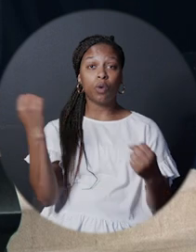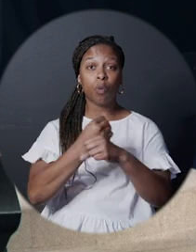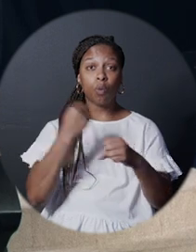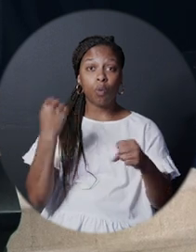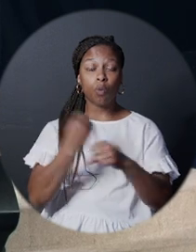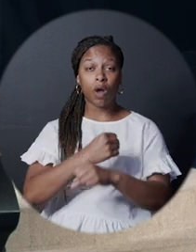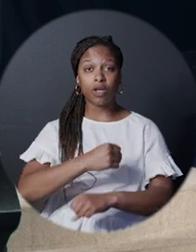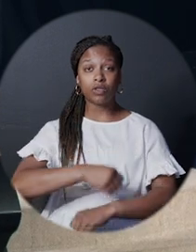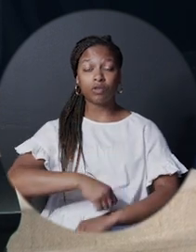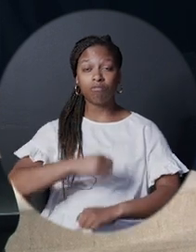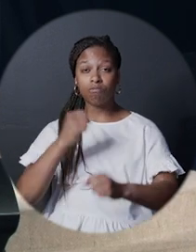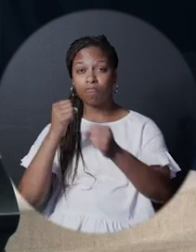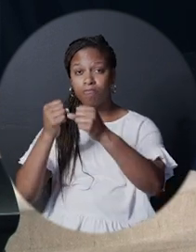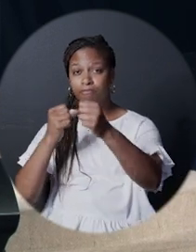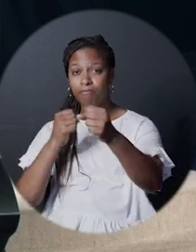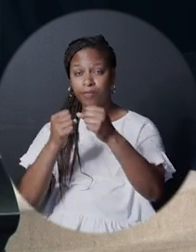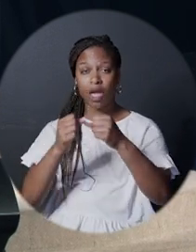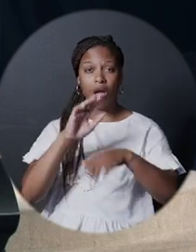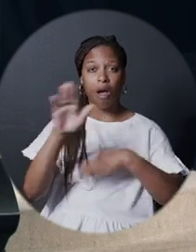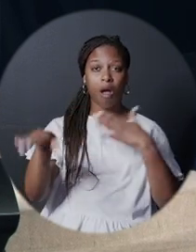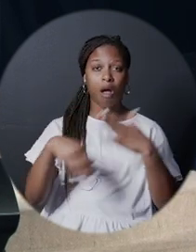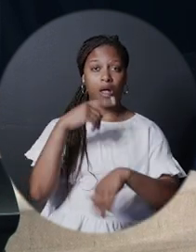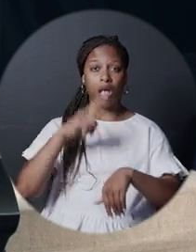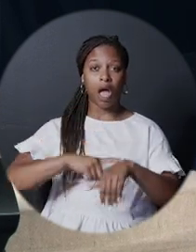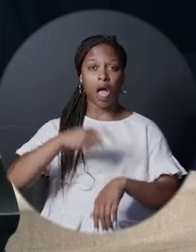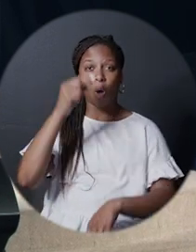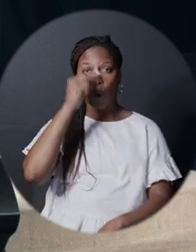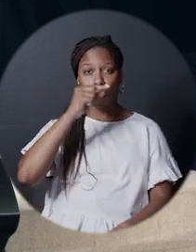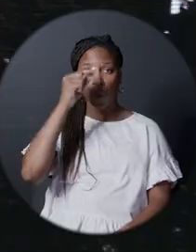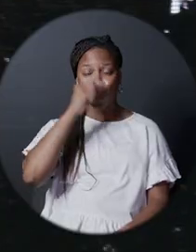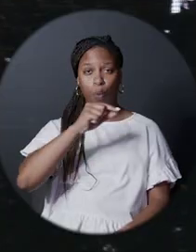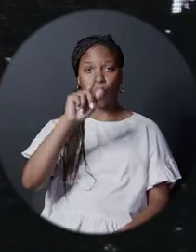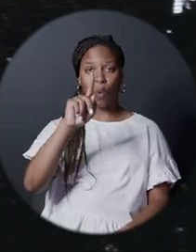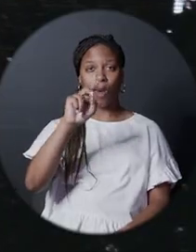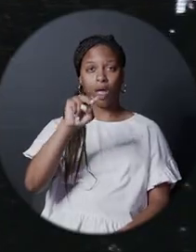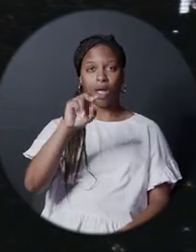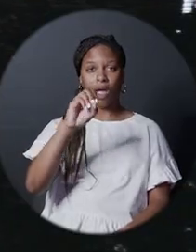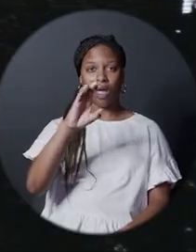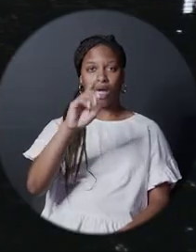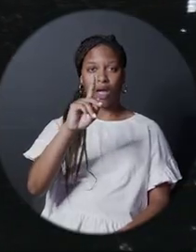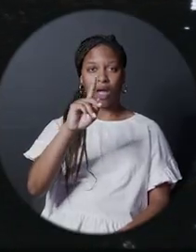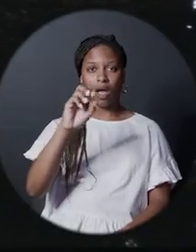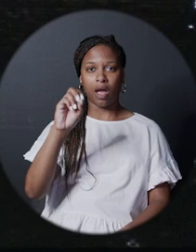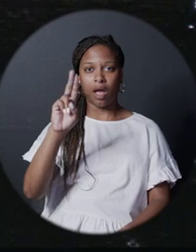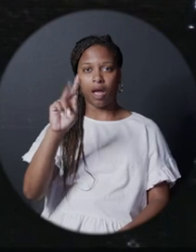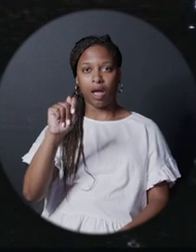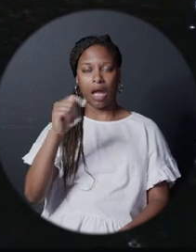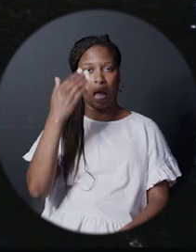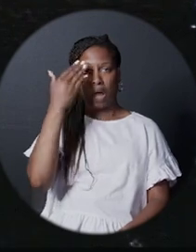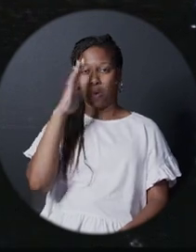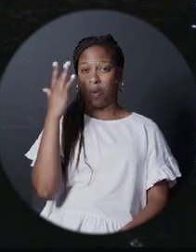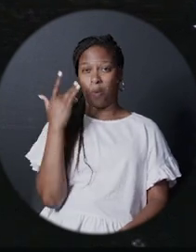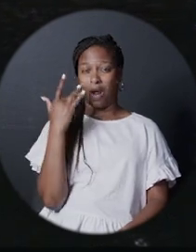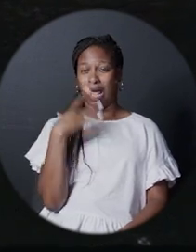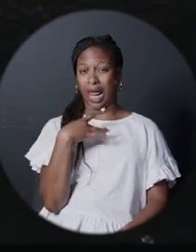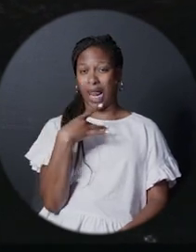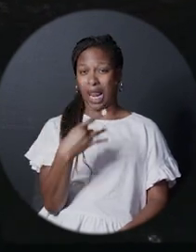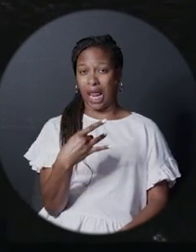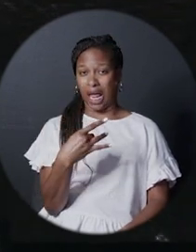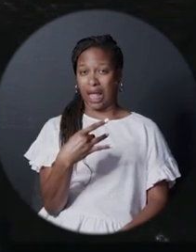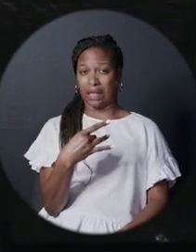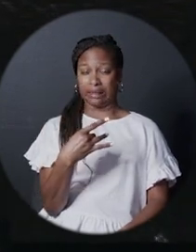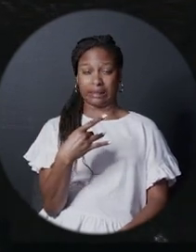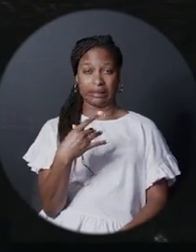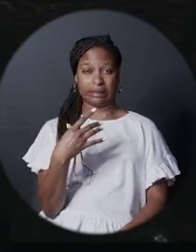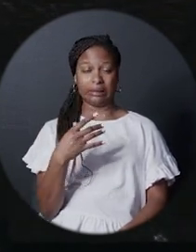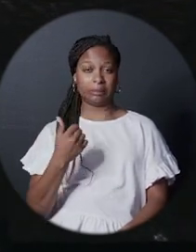If you have ever watched UFC or watched boxing, I do this all the time, I will Google knockouts. I just love to see people get knocked out. I don't know